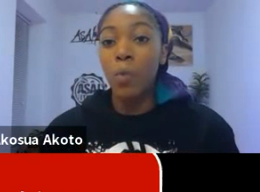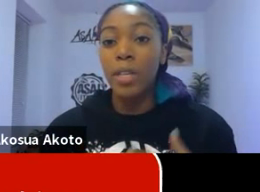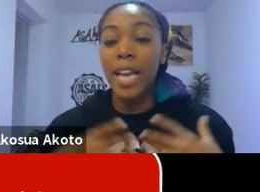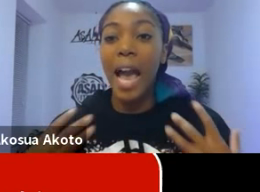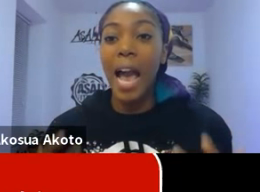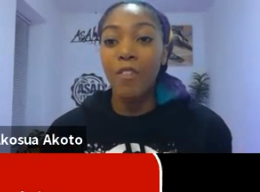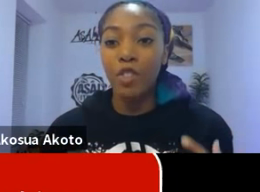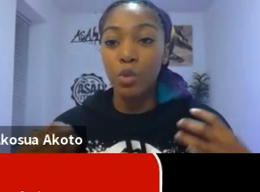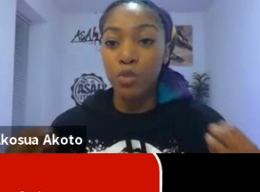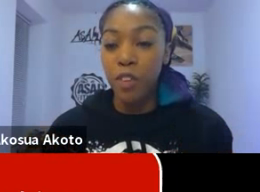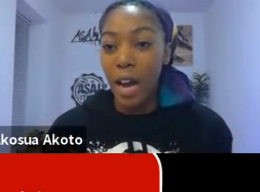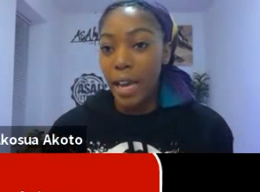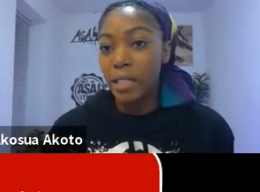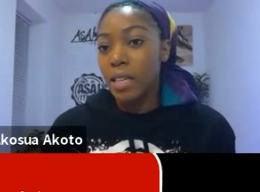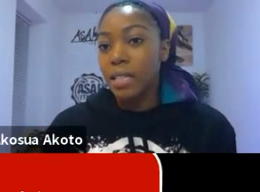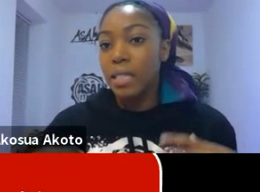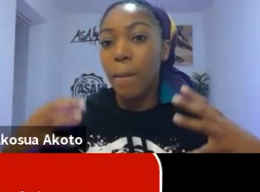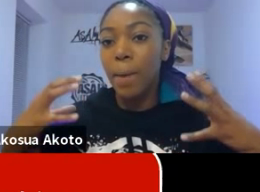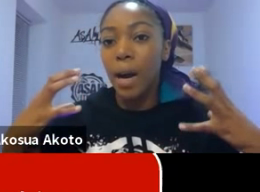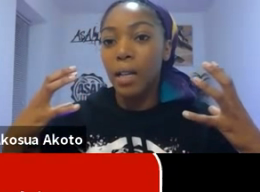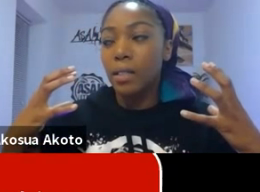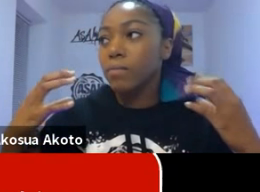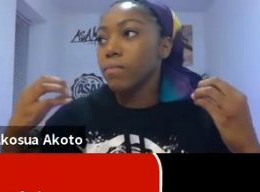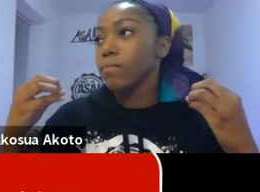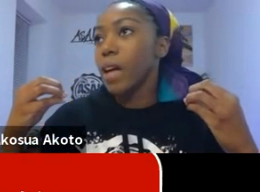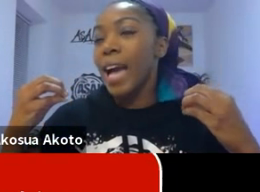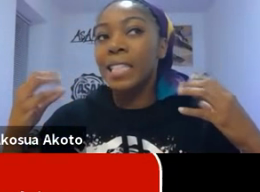idea that we have to find some